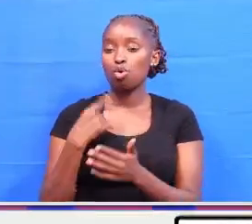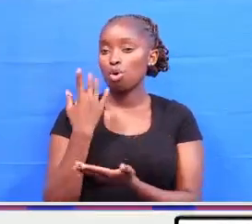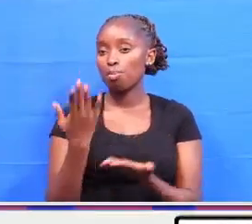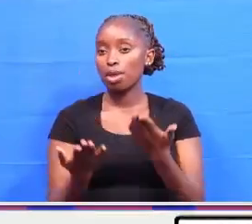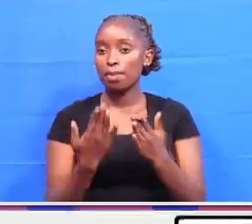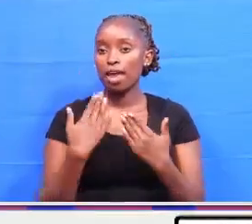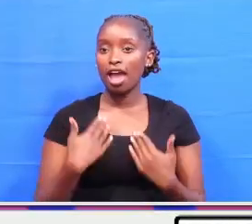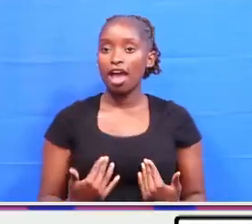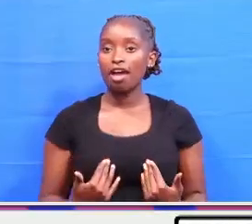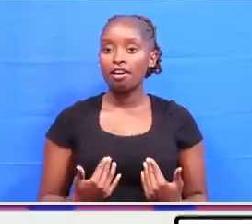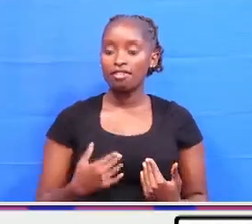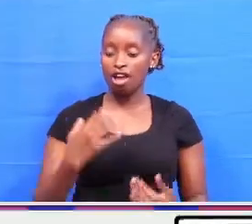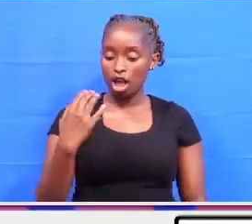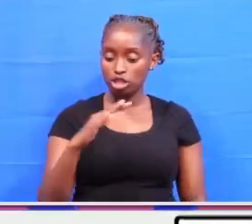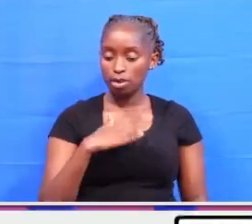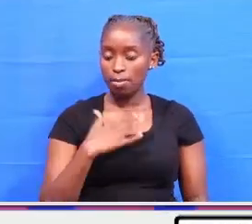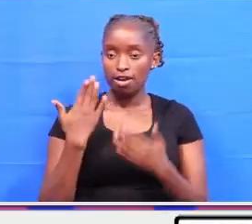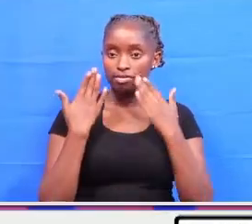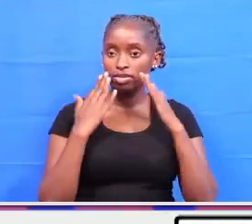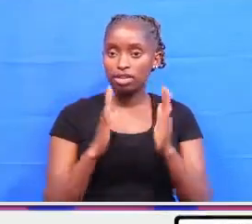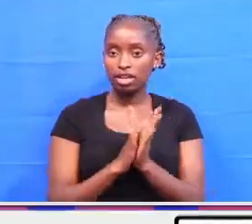my existing clients, and I already have